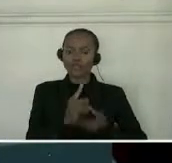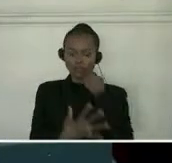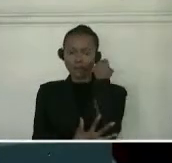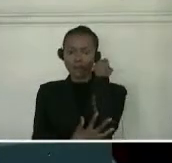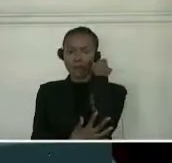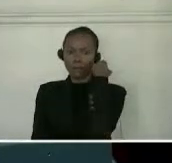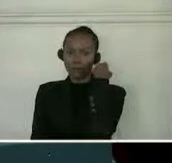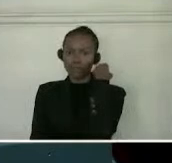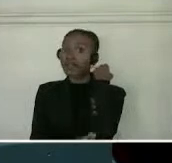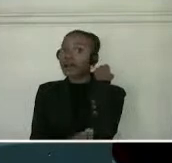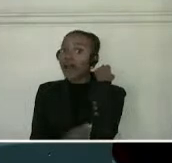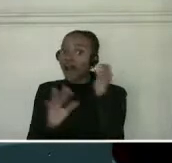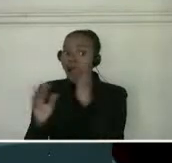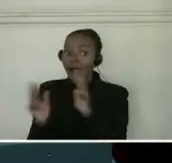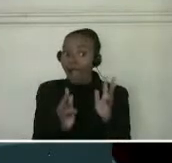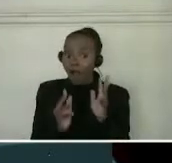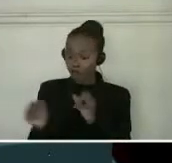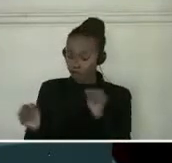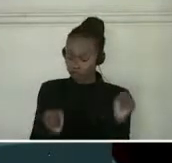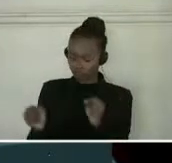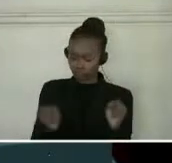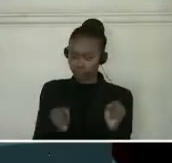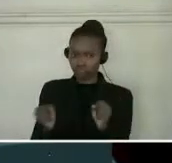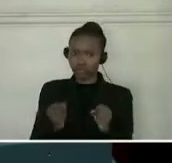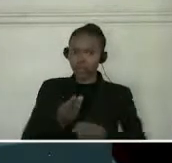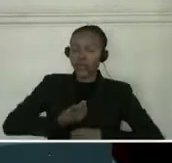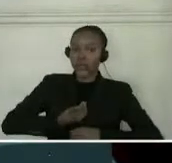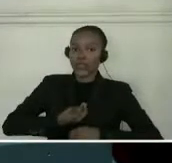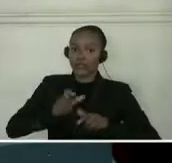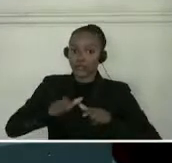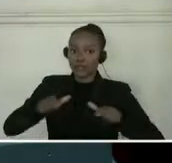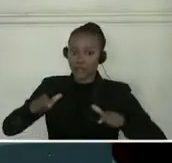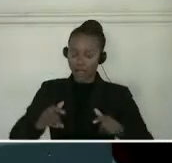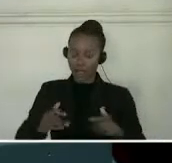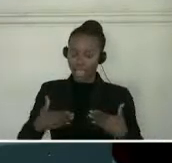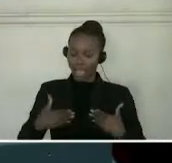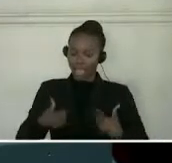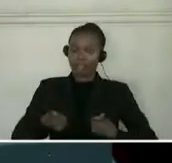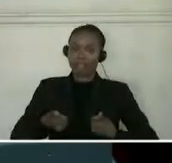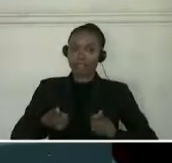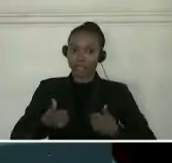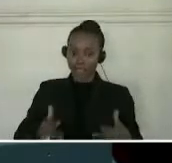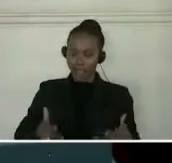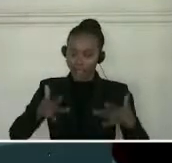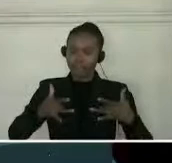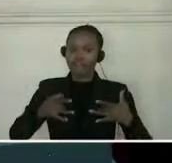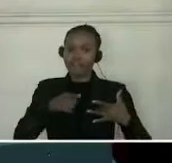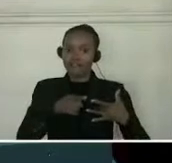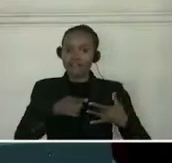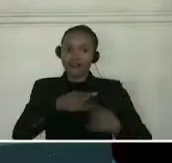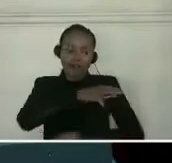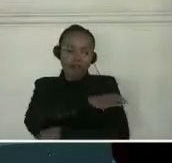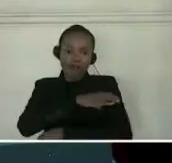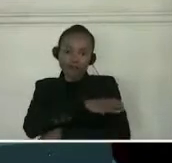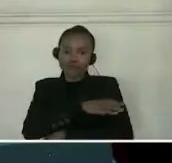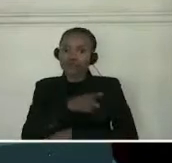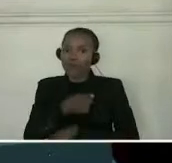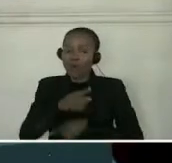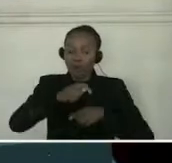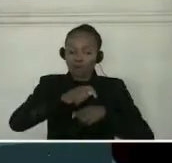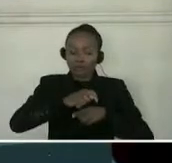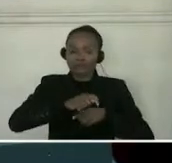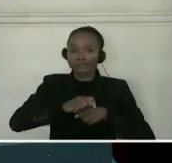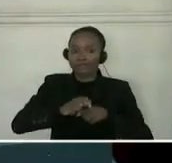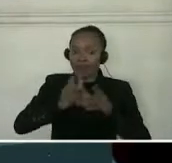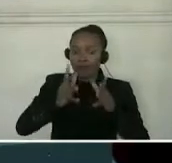disadvantaged communities as healthy lifestyle coordinators to implement recreational programs in